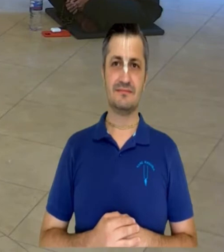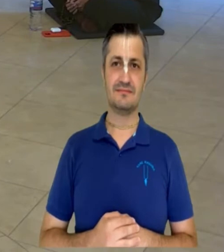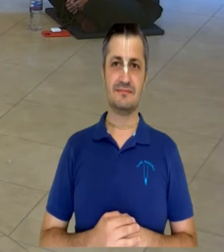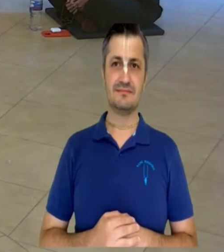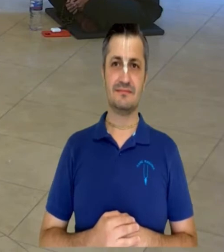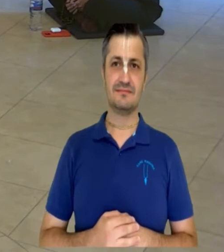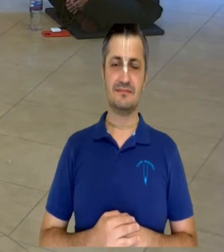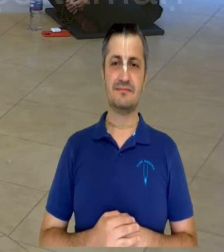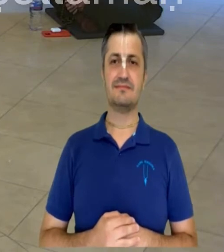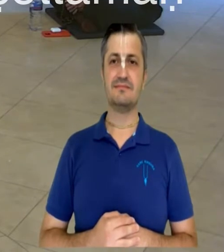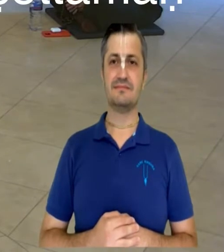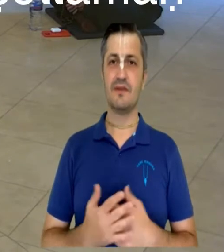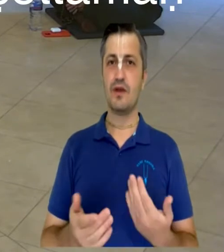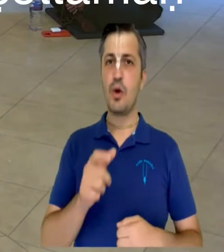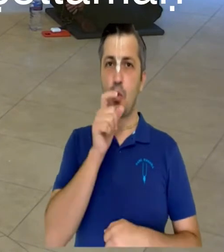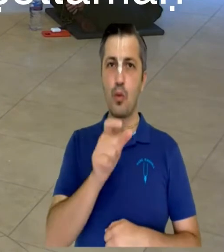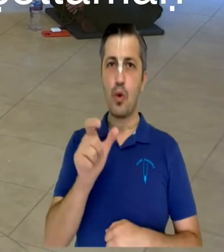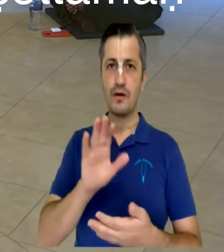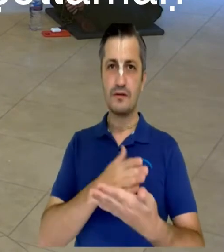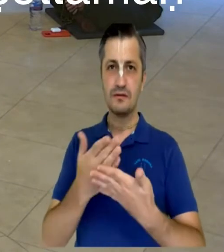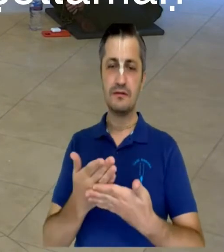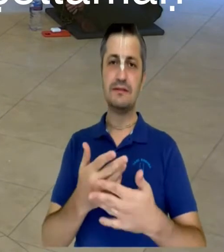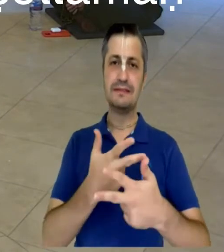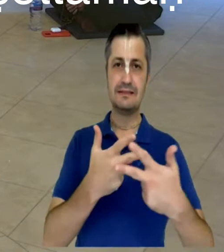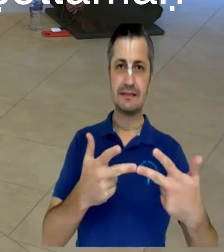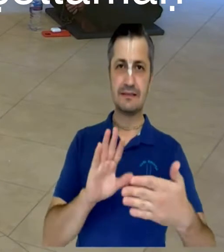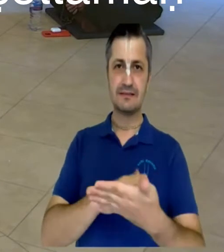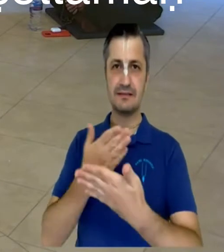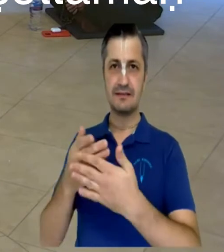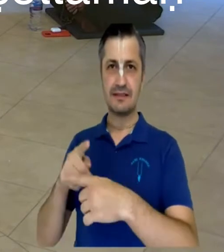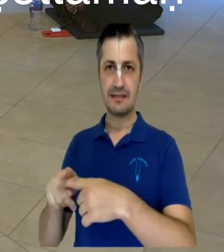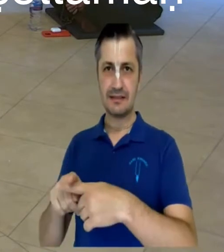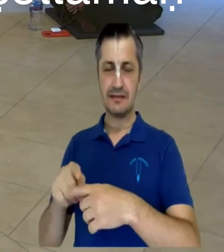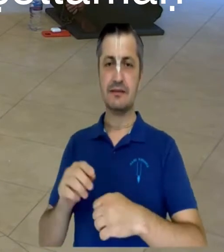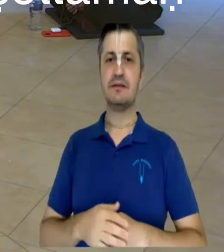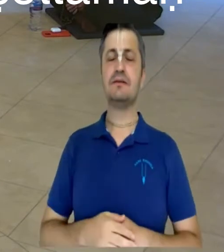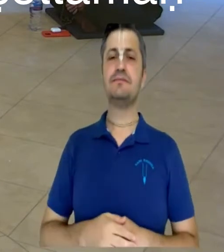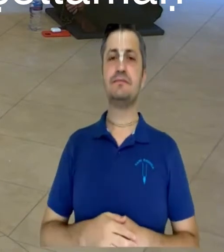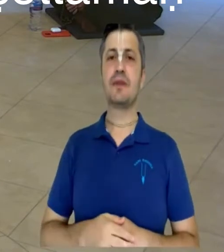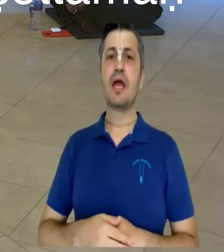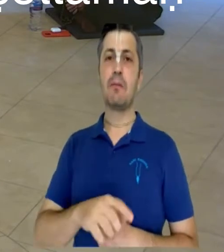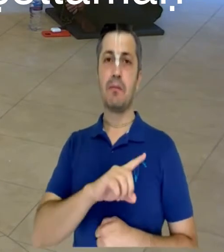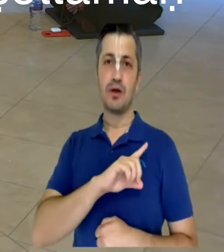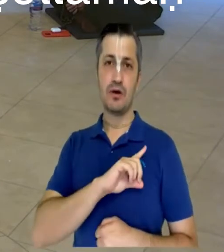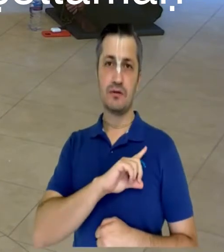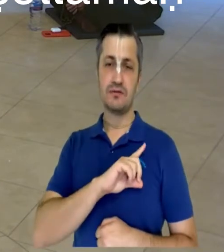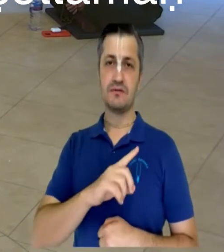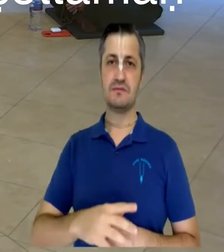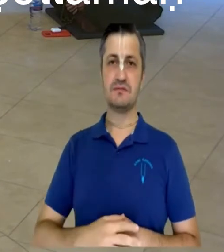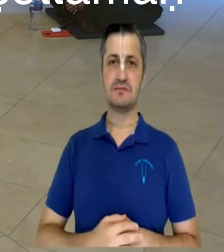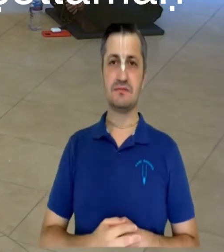So we'll do word for word. Yasmat, because. Ksharam, to